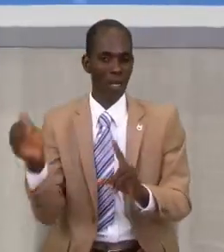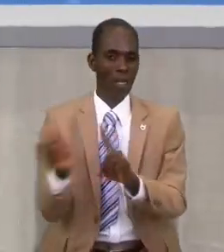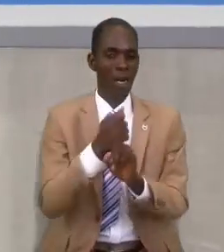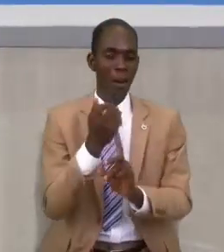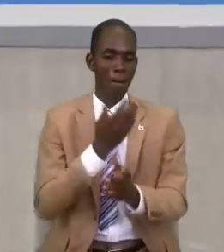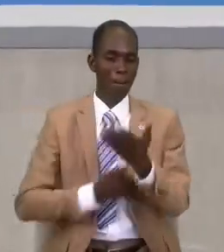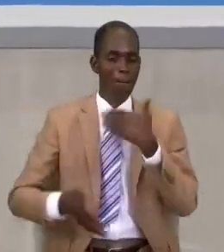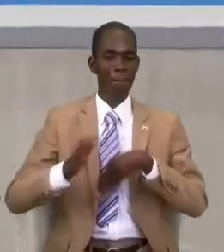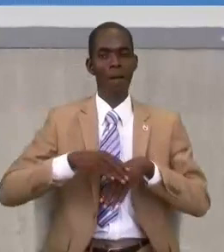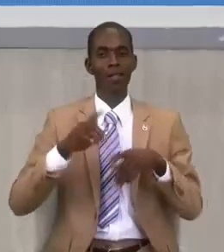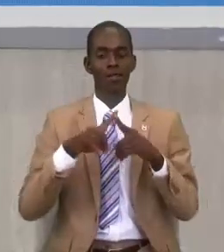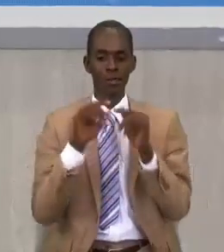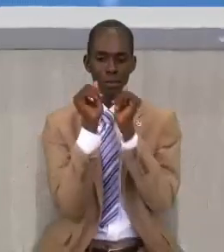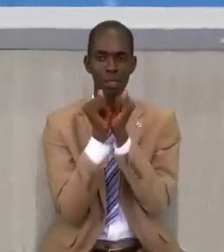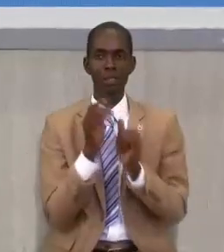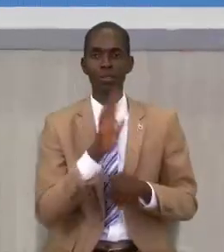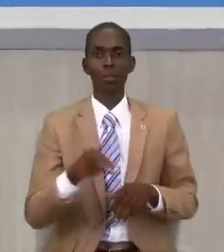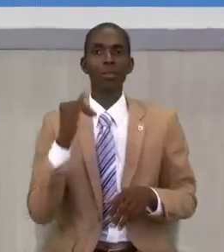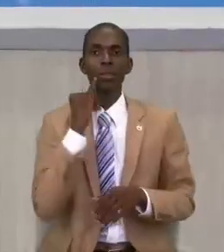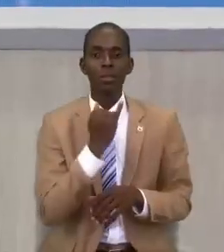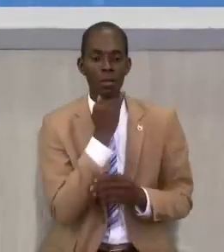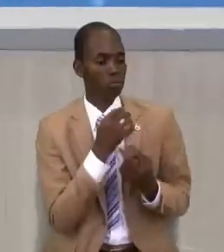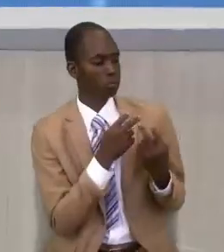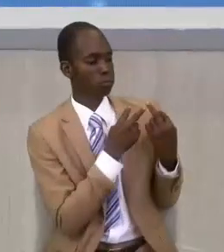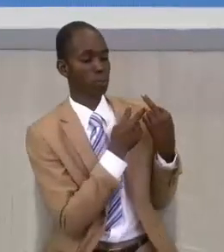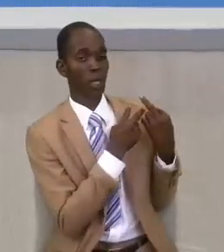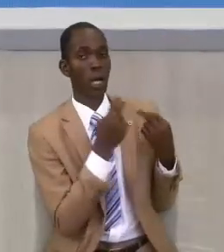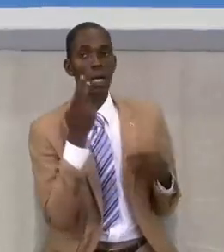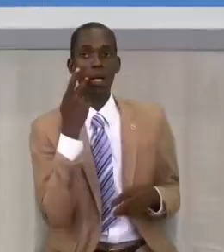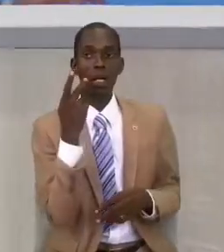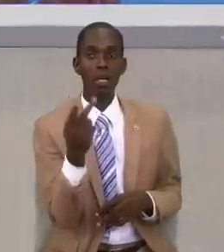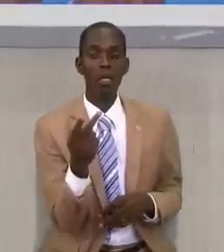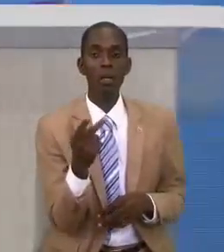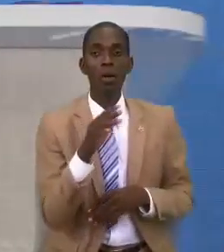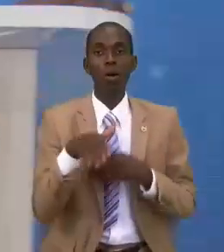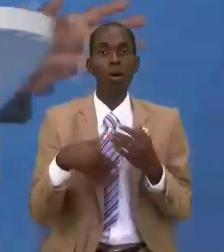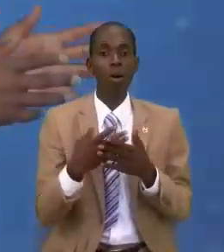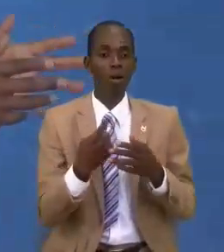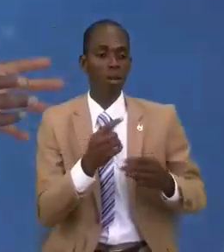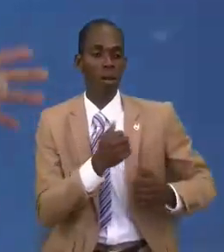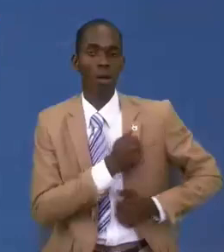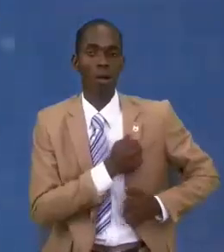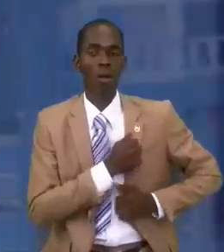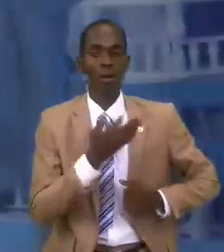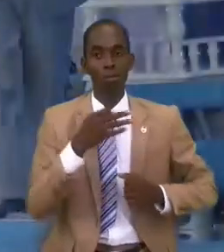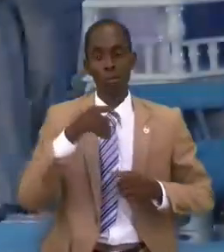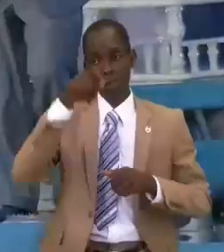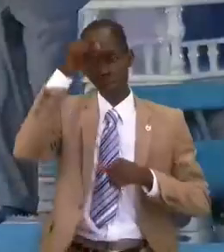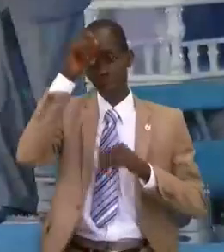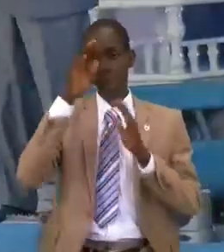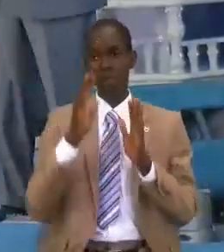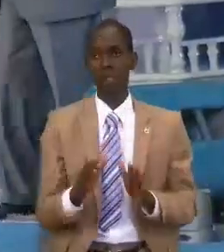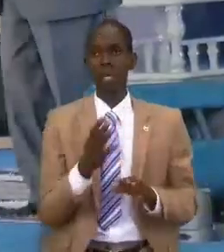back, and they saw all the army of the Egyptians. And they saw mountains on this side, on that side. And